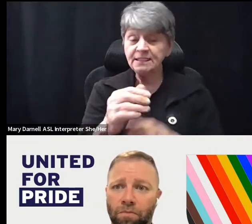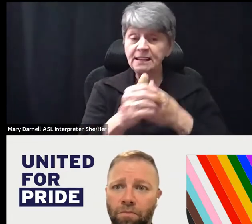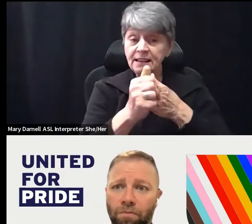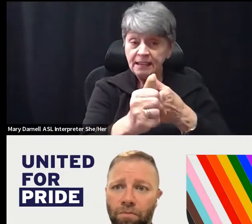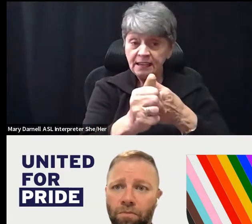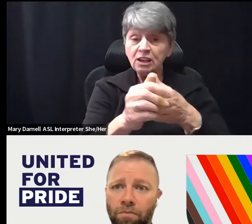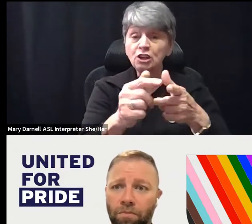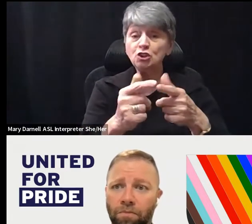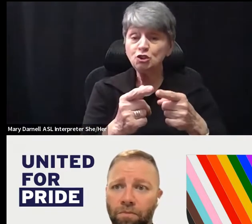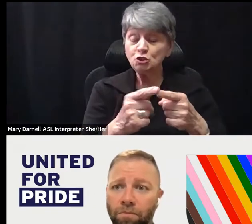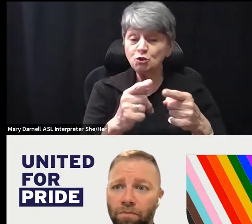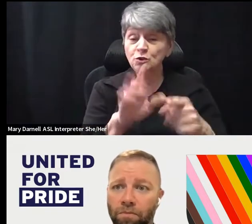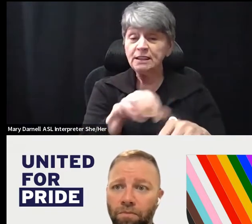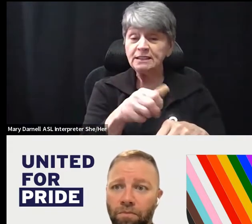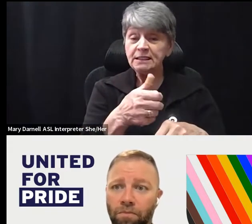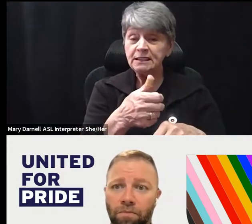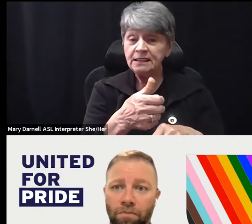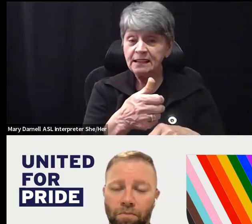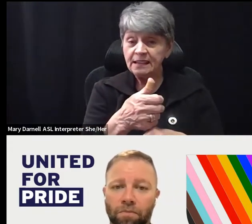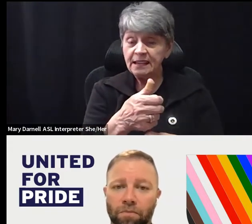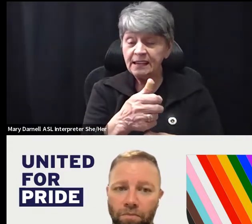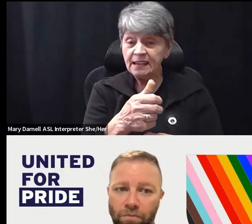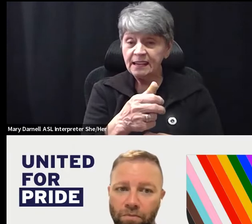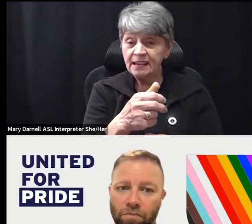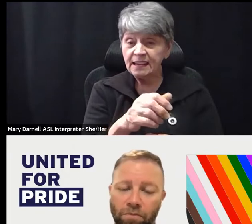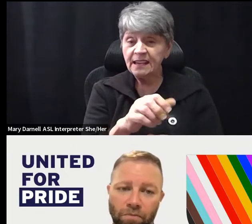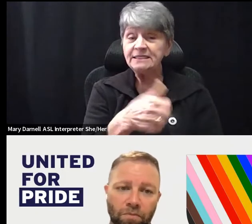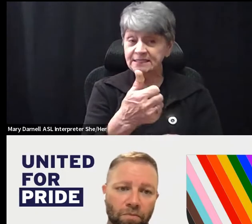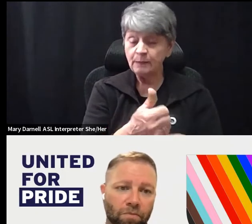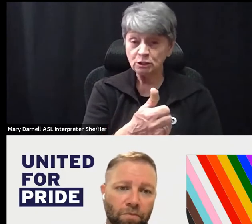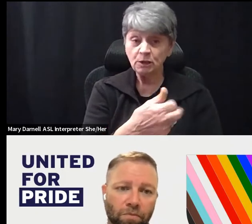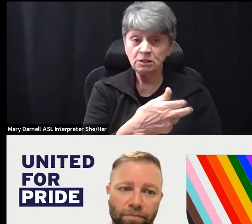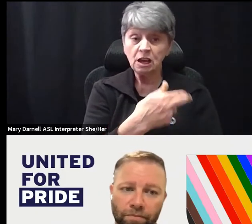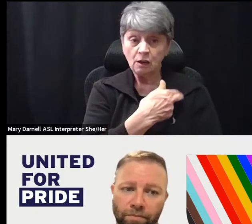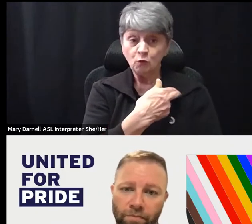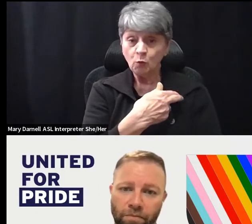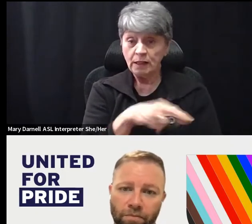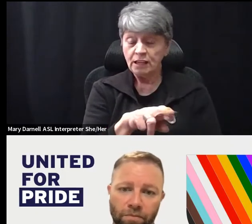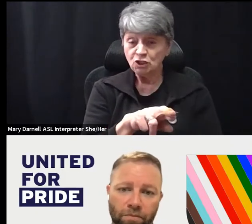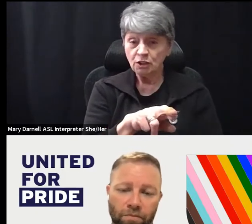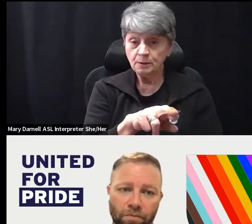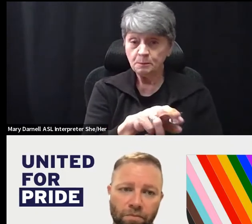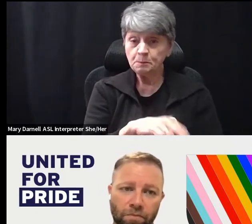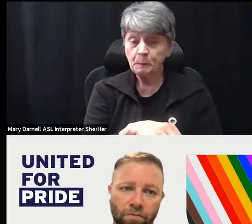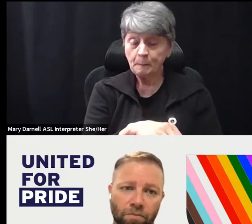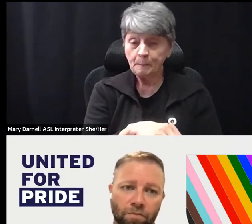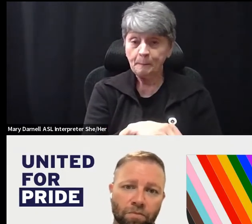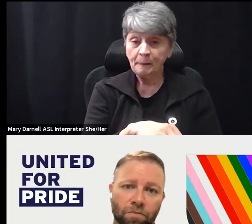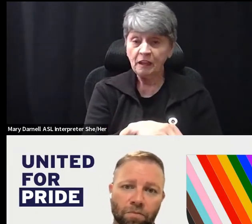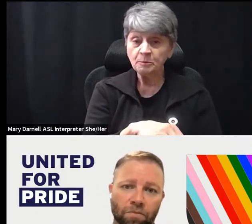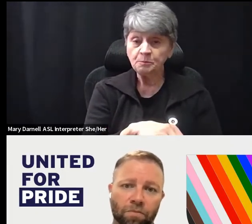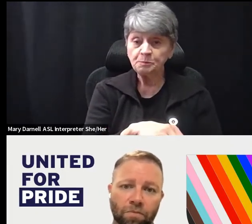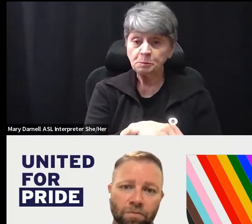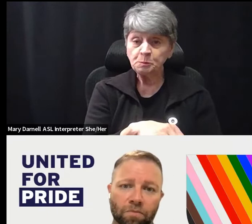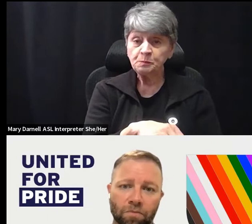religion. In other words, the Free Exercise Clause, would have expanded to the point where the Establishment Clause